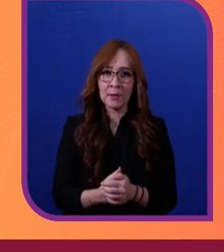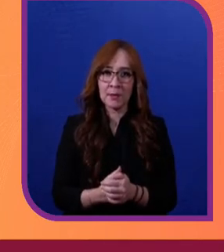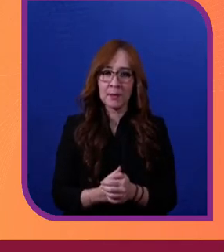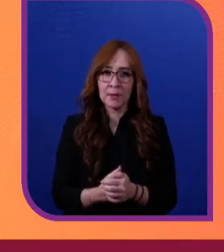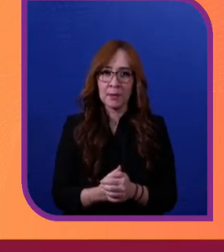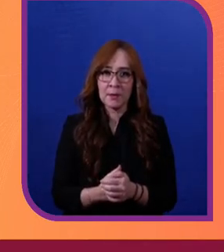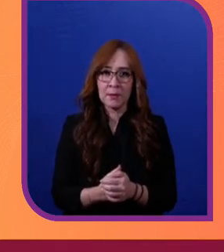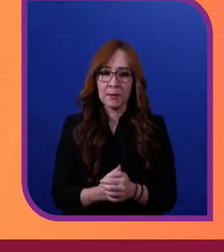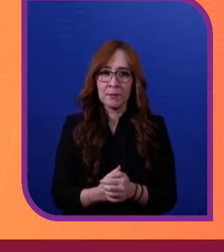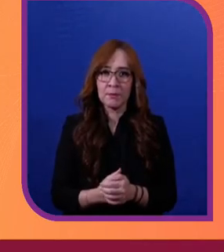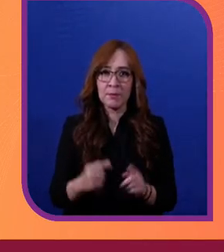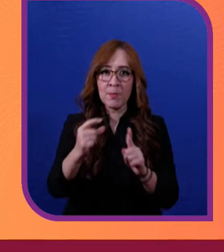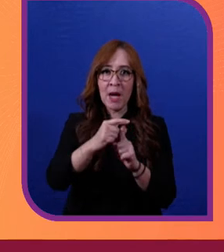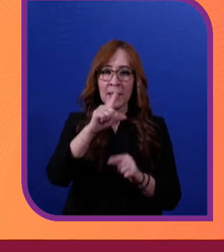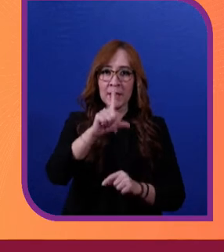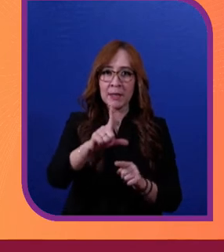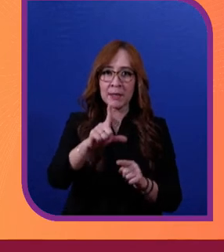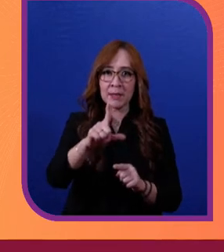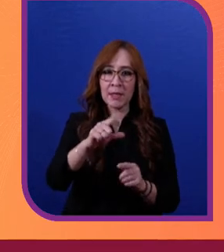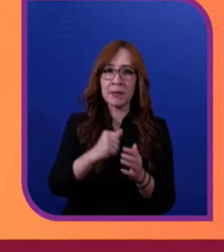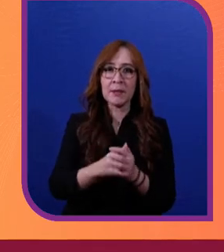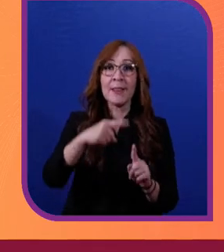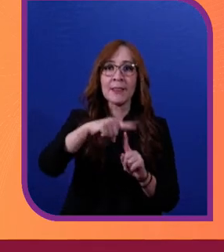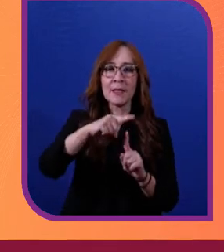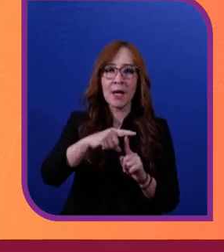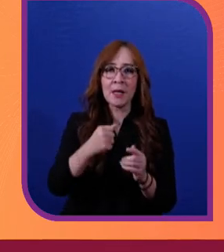through basicly catalysing